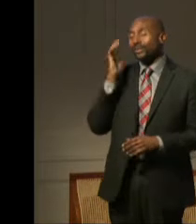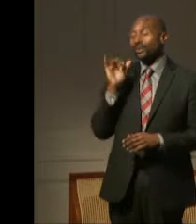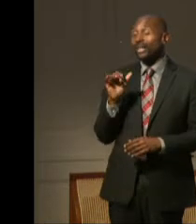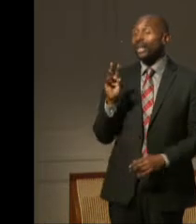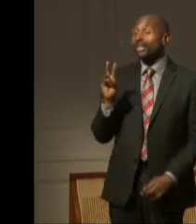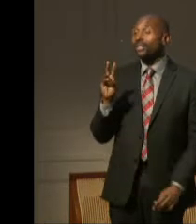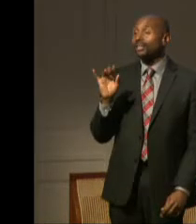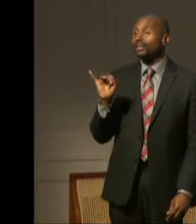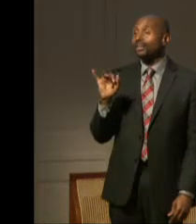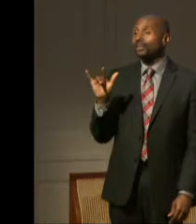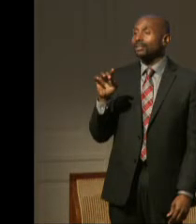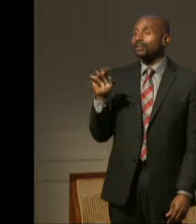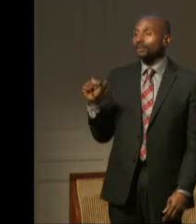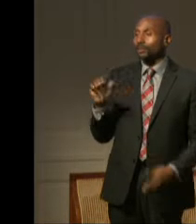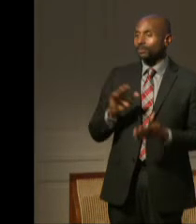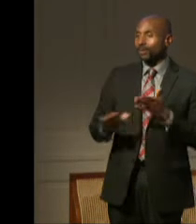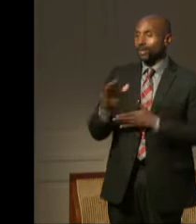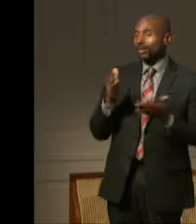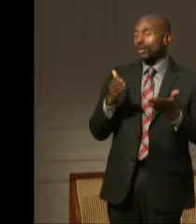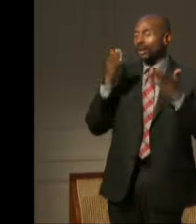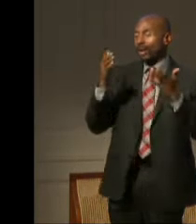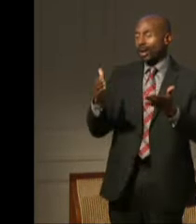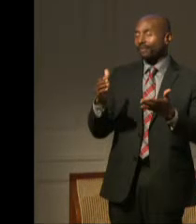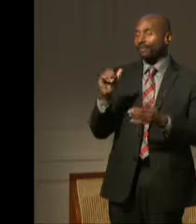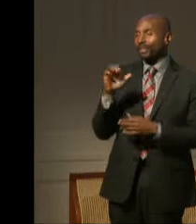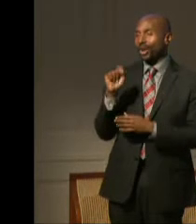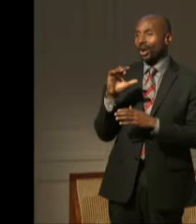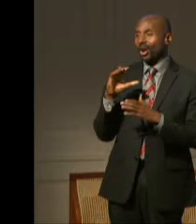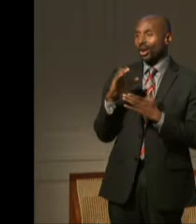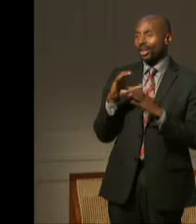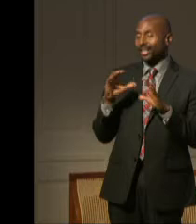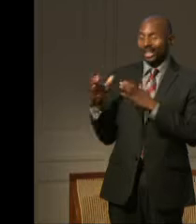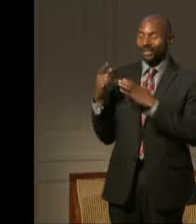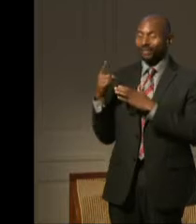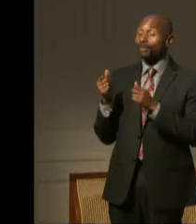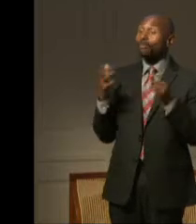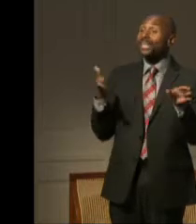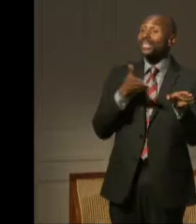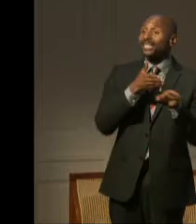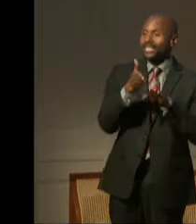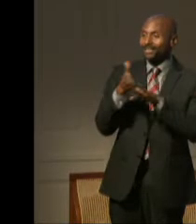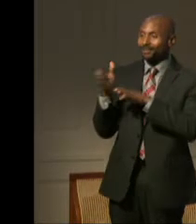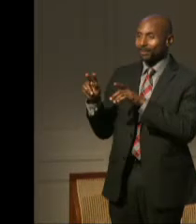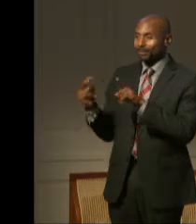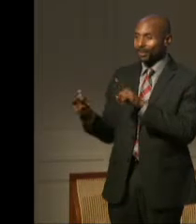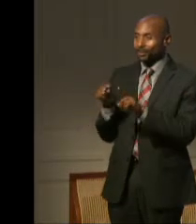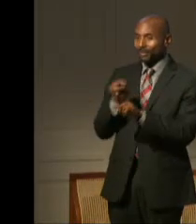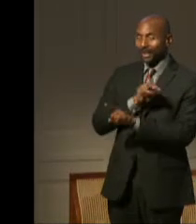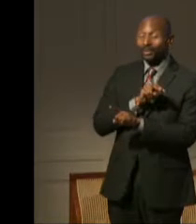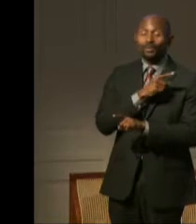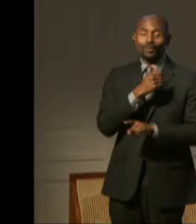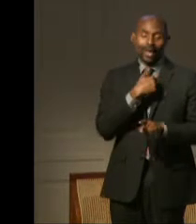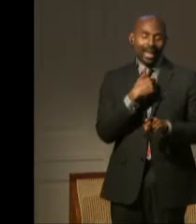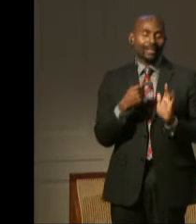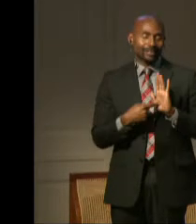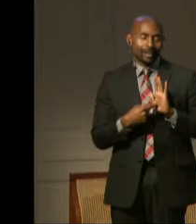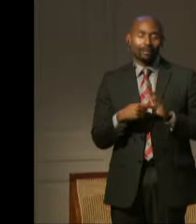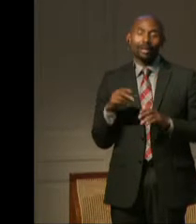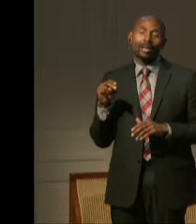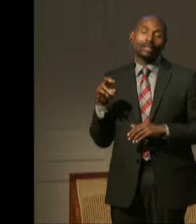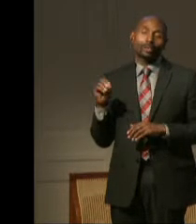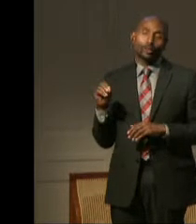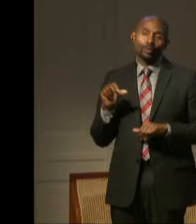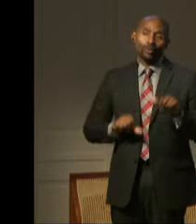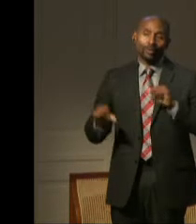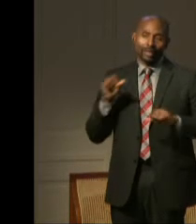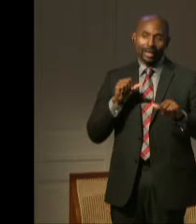College offered art classes from all disciplinary perspectives, and you had an example of a neuroscience professor who does